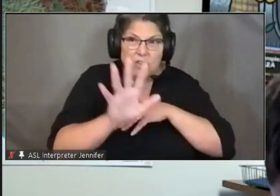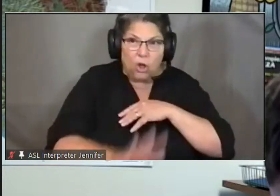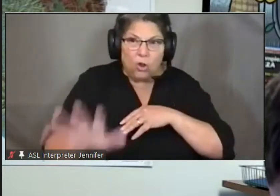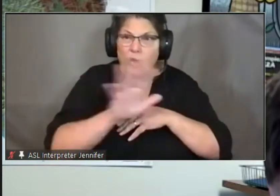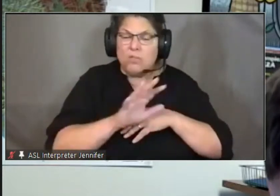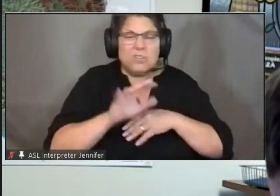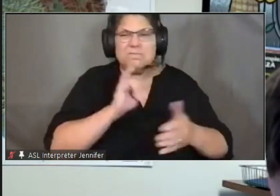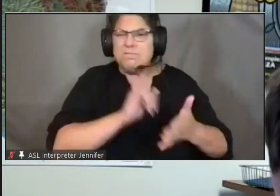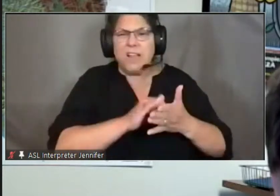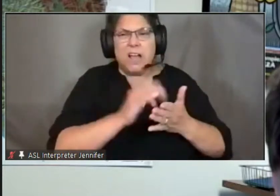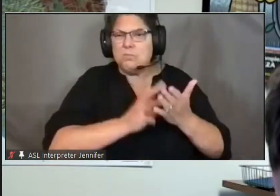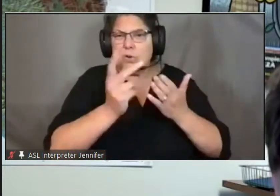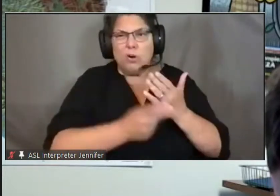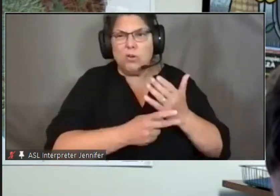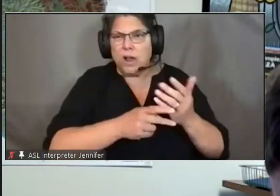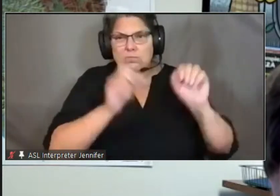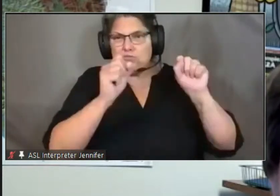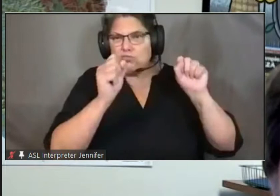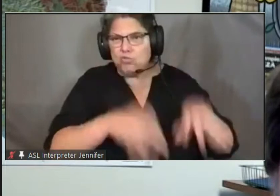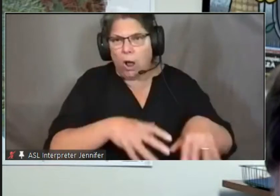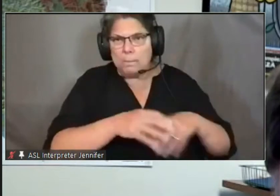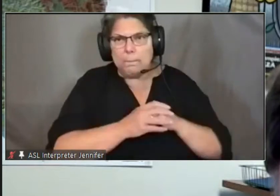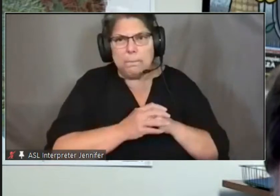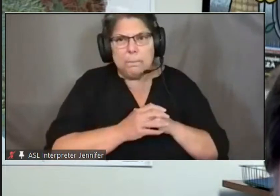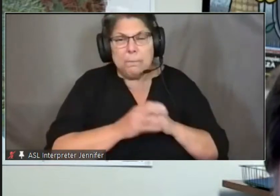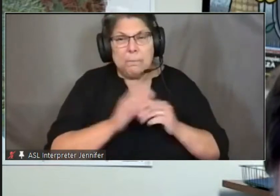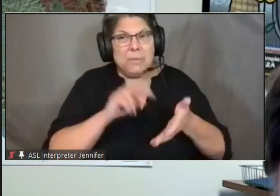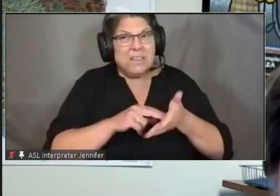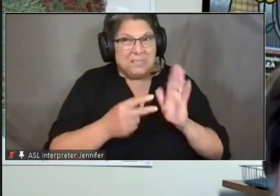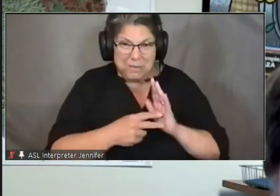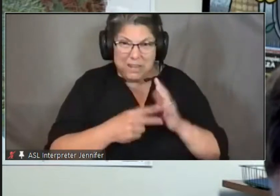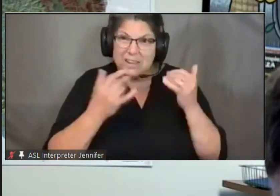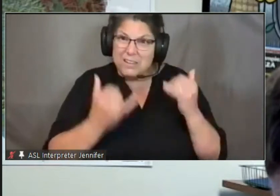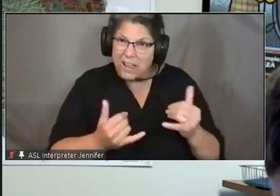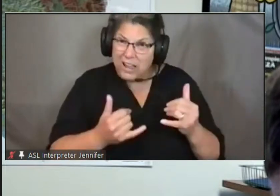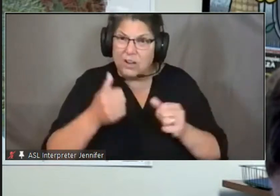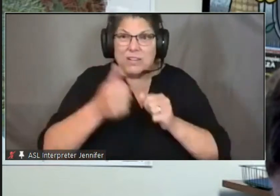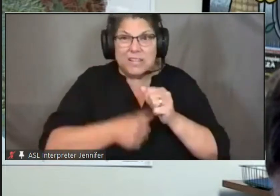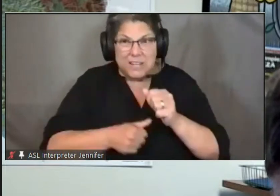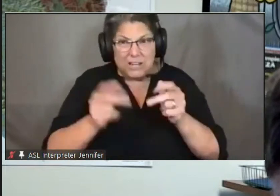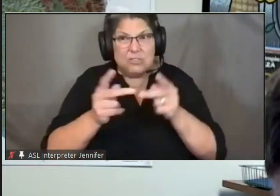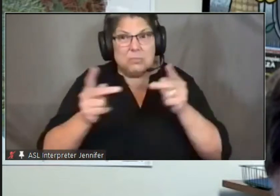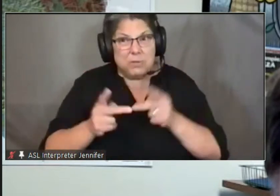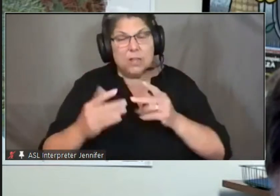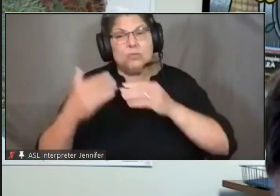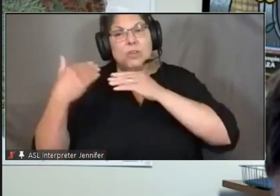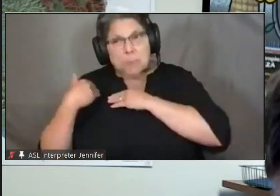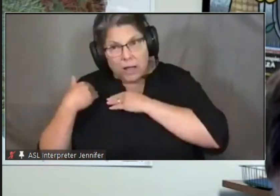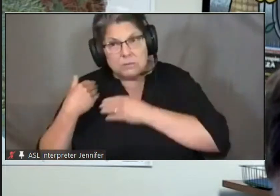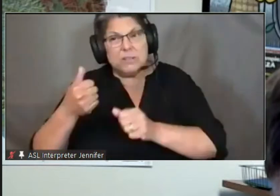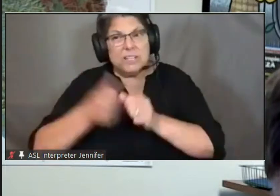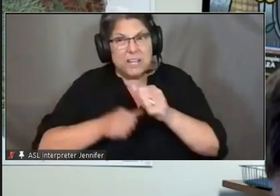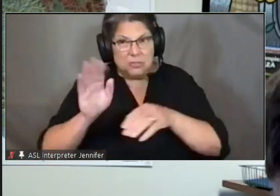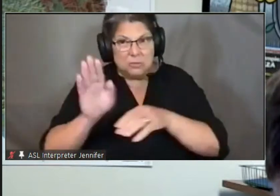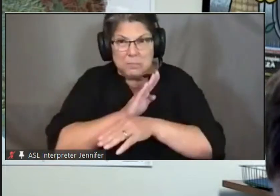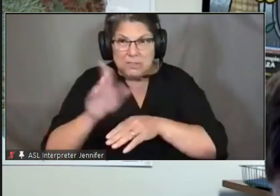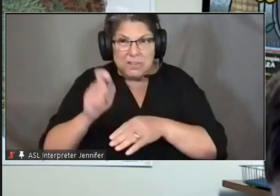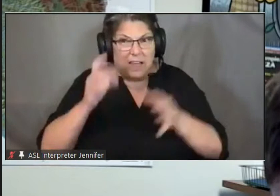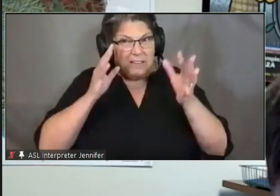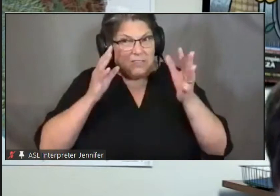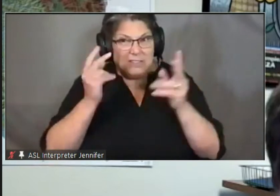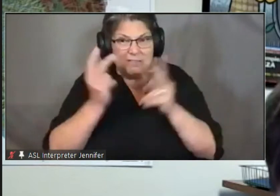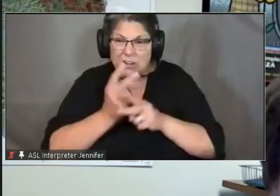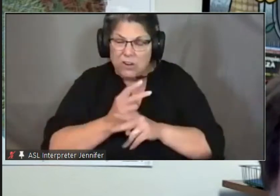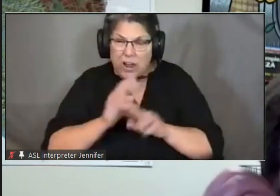rescinded. This means more responsibility will be placed on individuals and businesses to protect ourselves and our